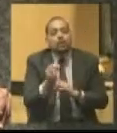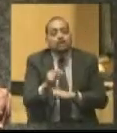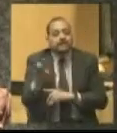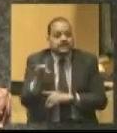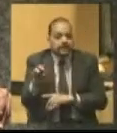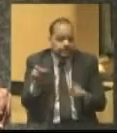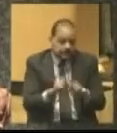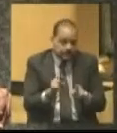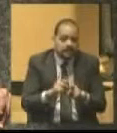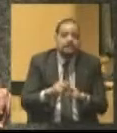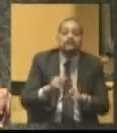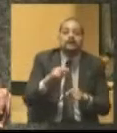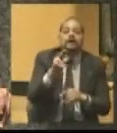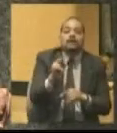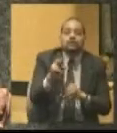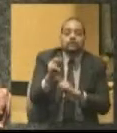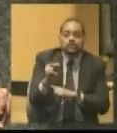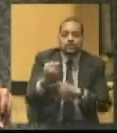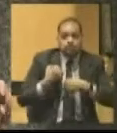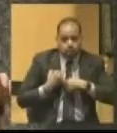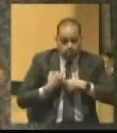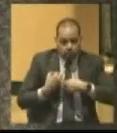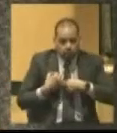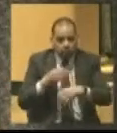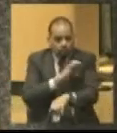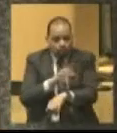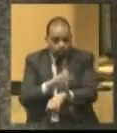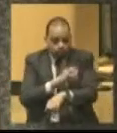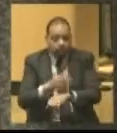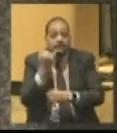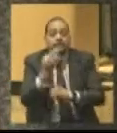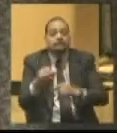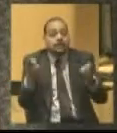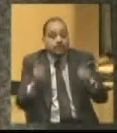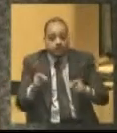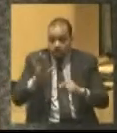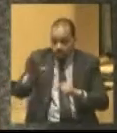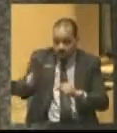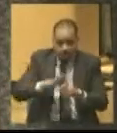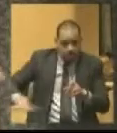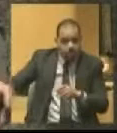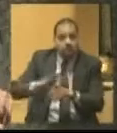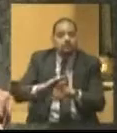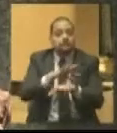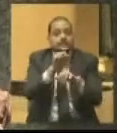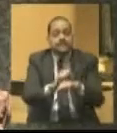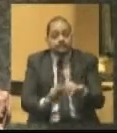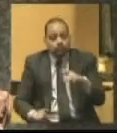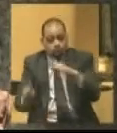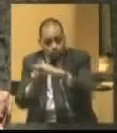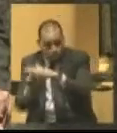Confiscation Act. Union soldiers were authorized to emancipate all slaves coming into their lines, but they were forbidden